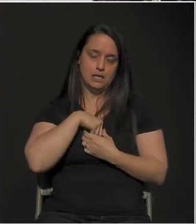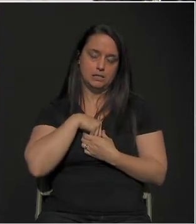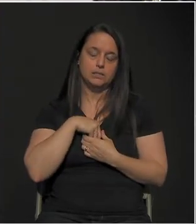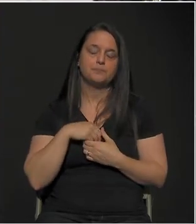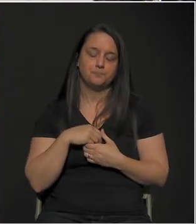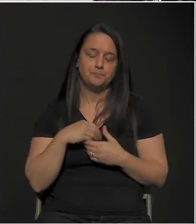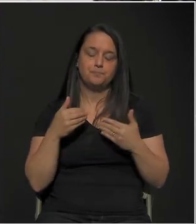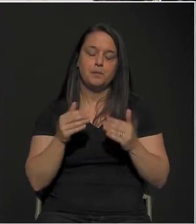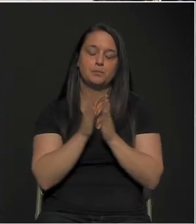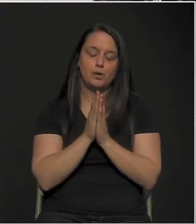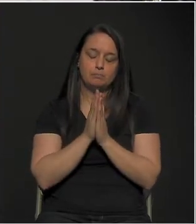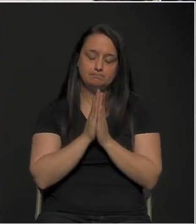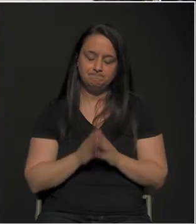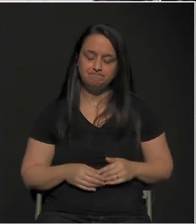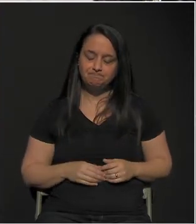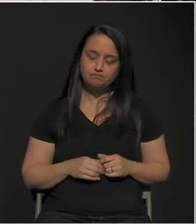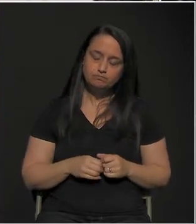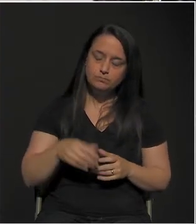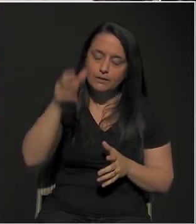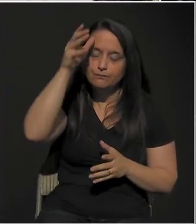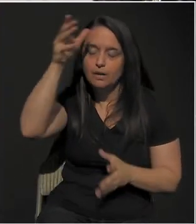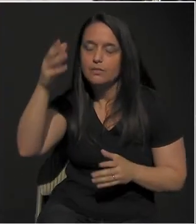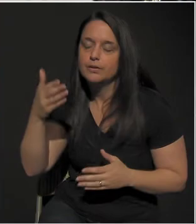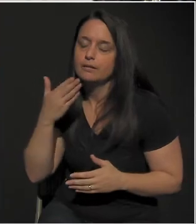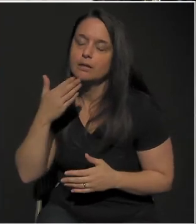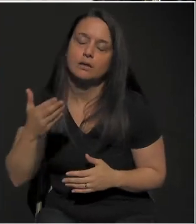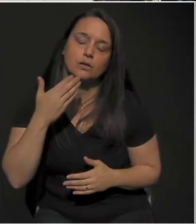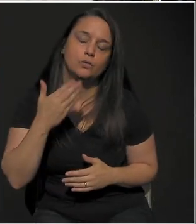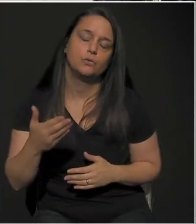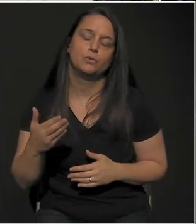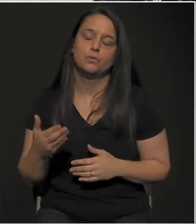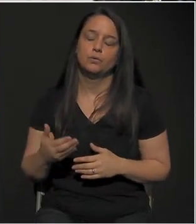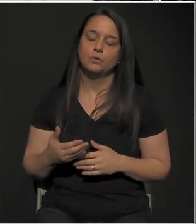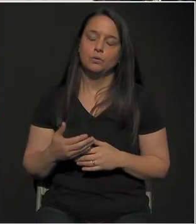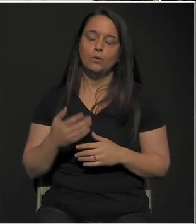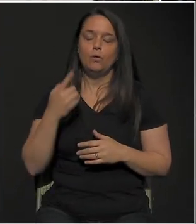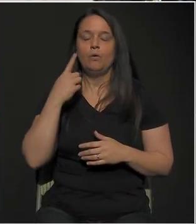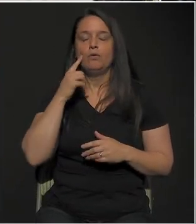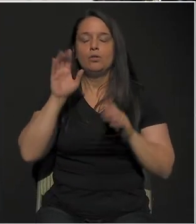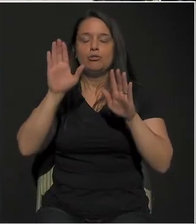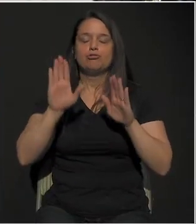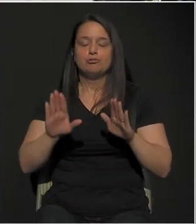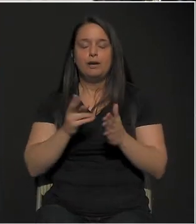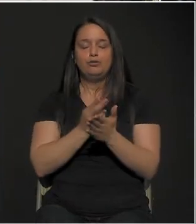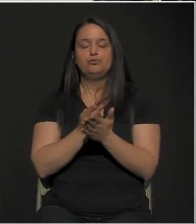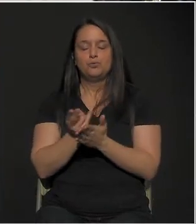pray. Father, I thank you for the great truth